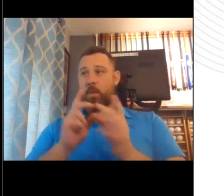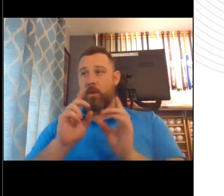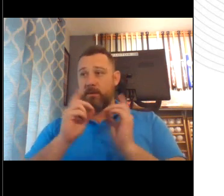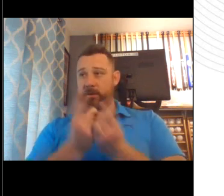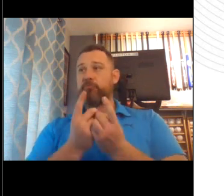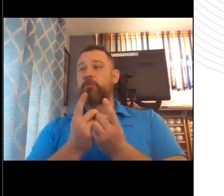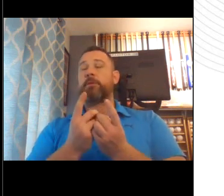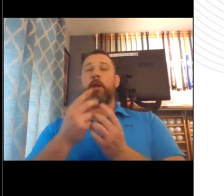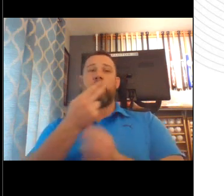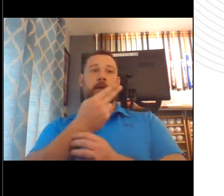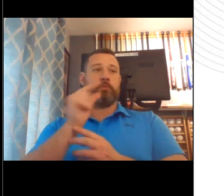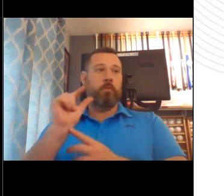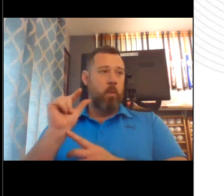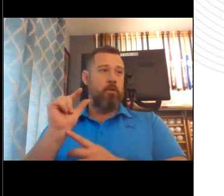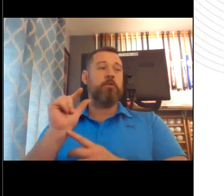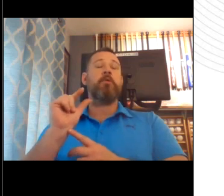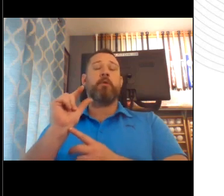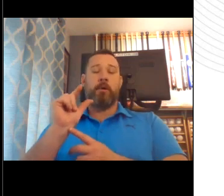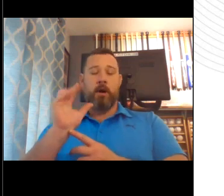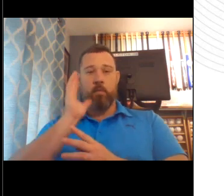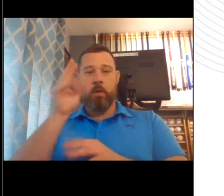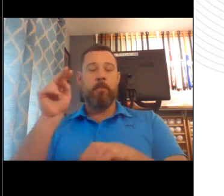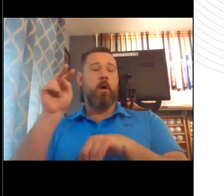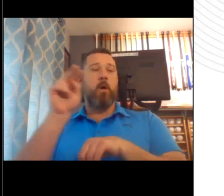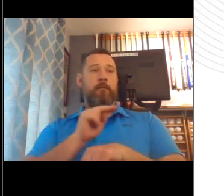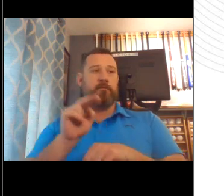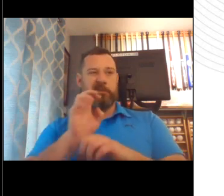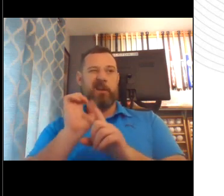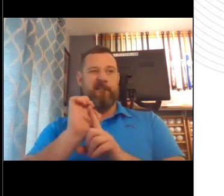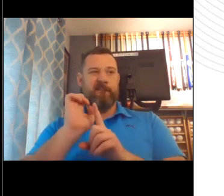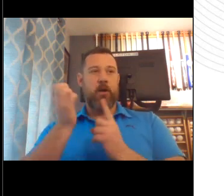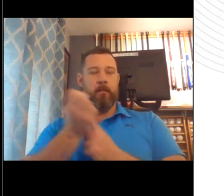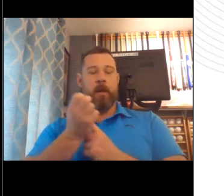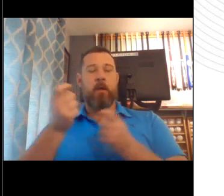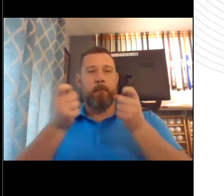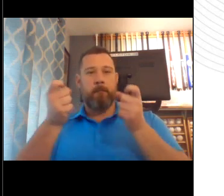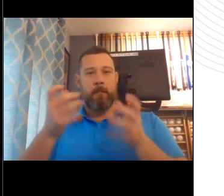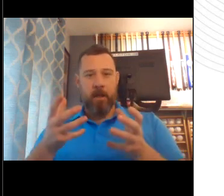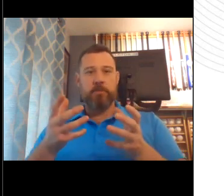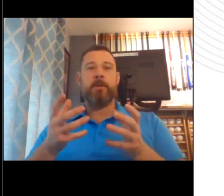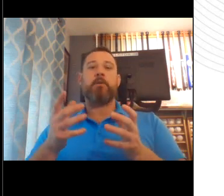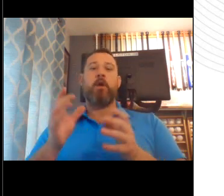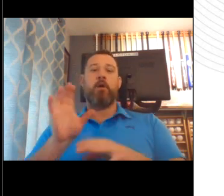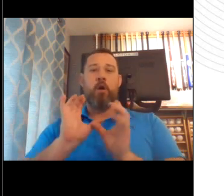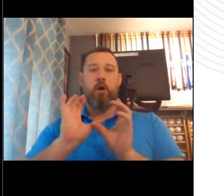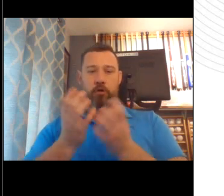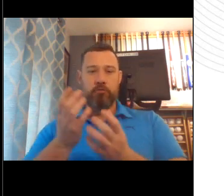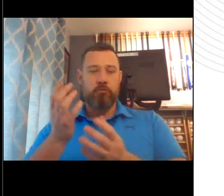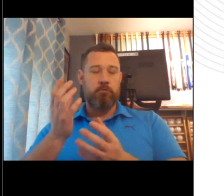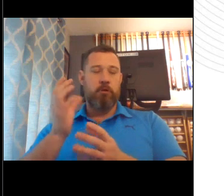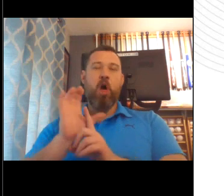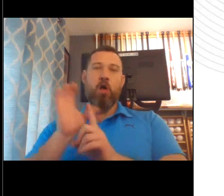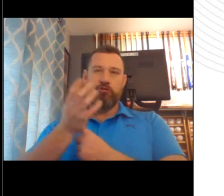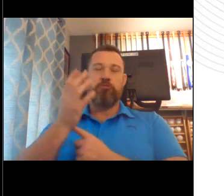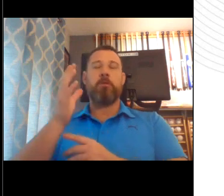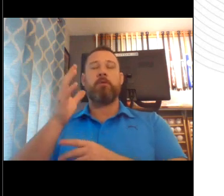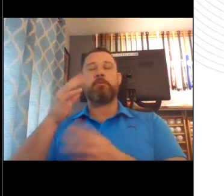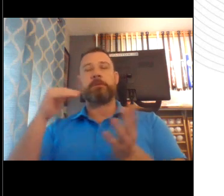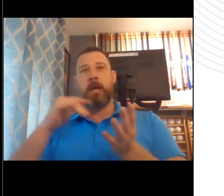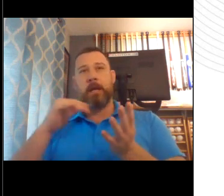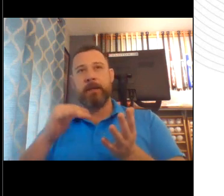and headquarters, and he'll be overseeing our environmental management group, our cultural studies, biological studies, our